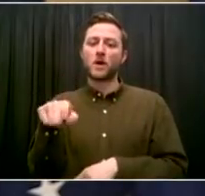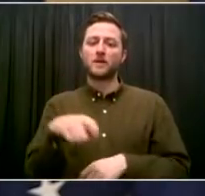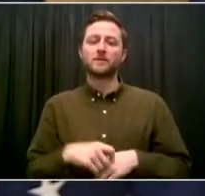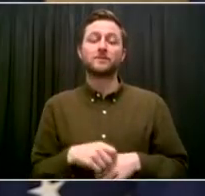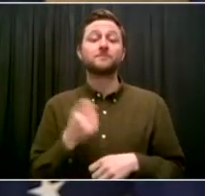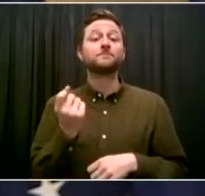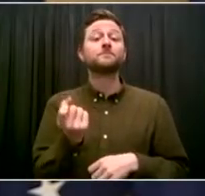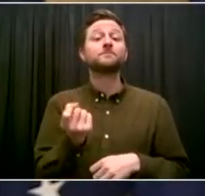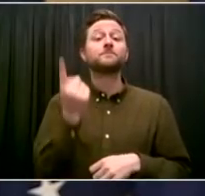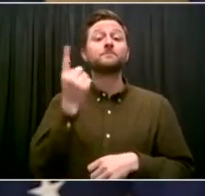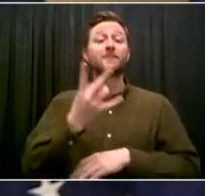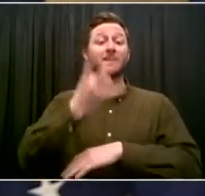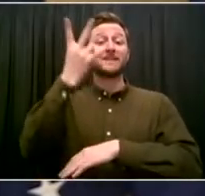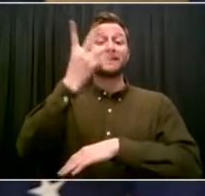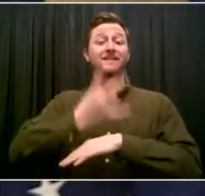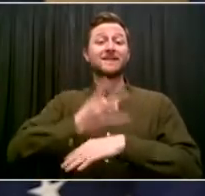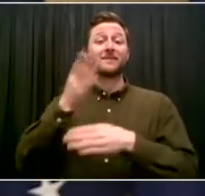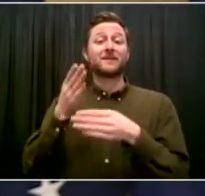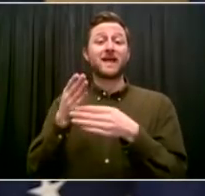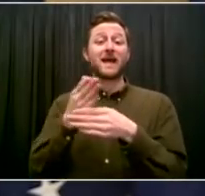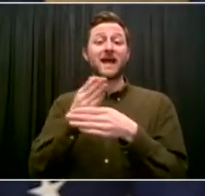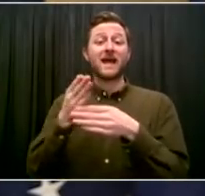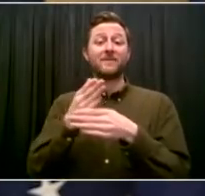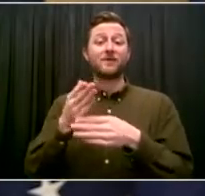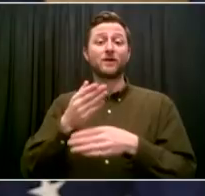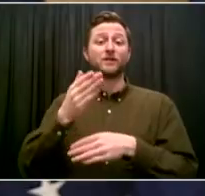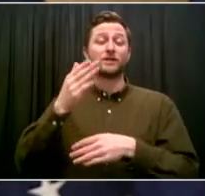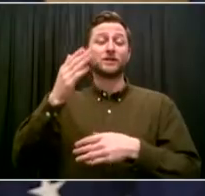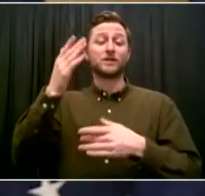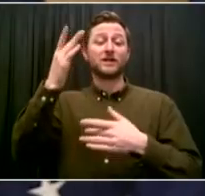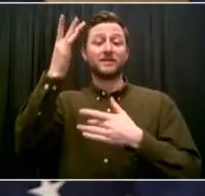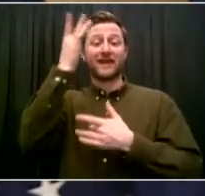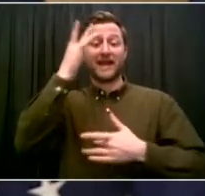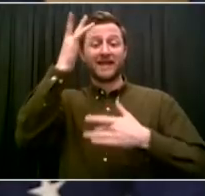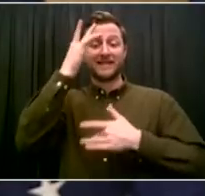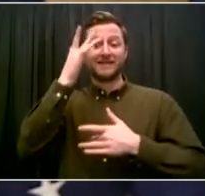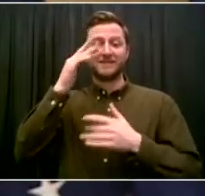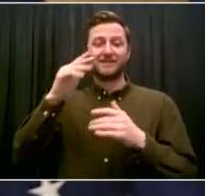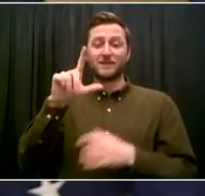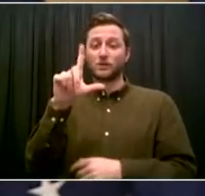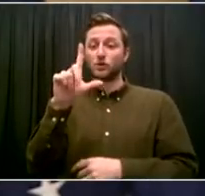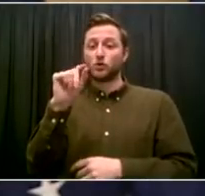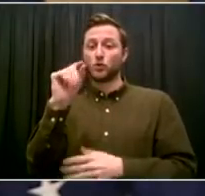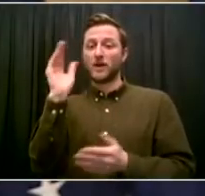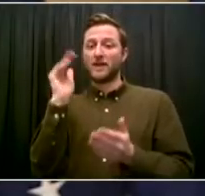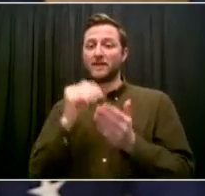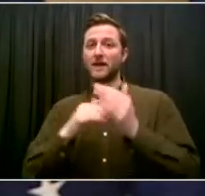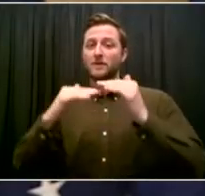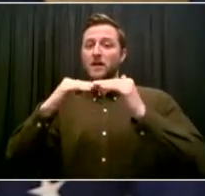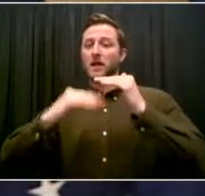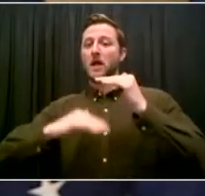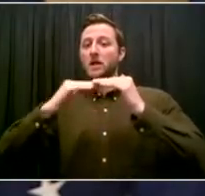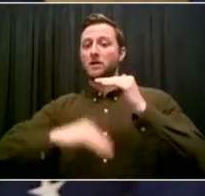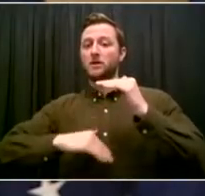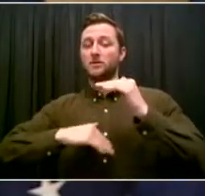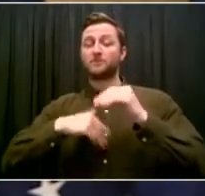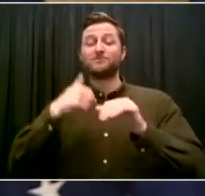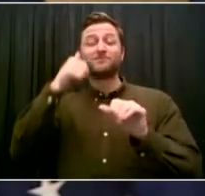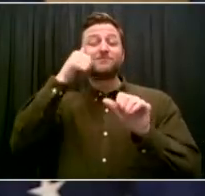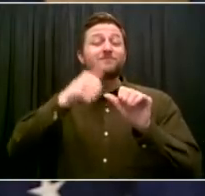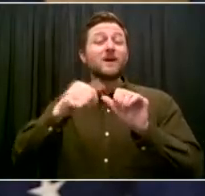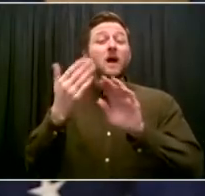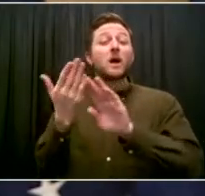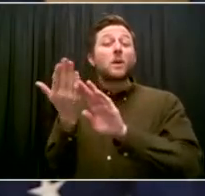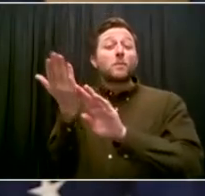under 20,000. That's less than half the peak of nearly 43,000 average new cases a